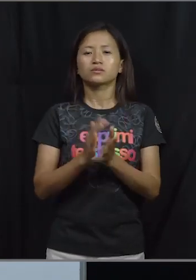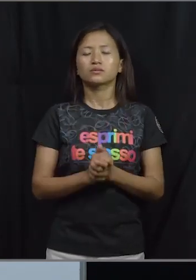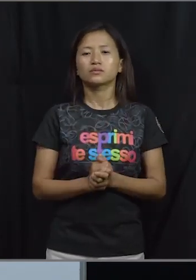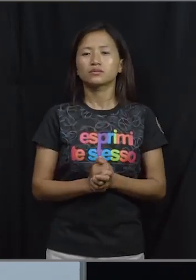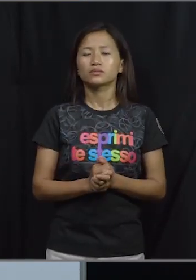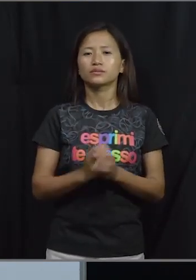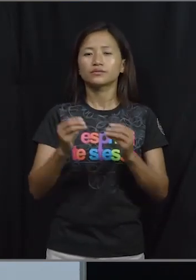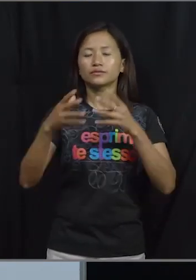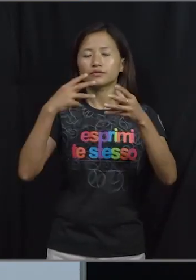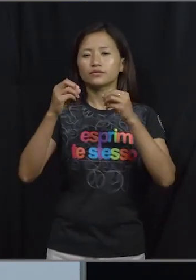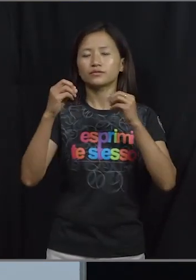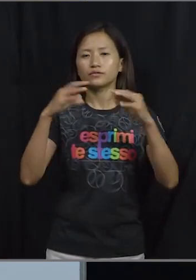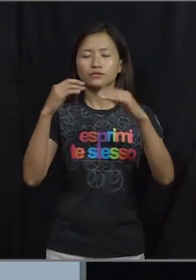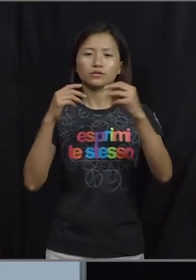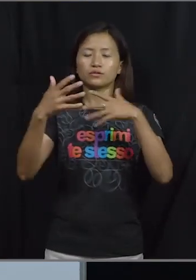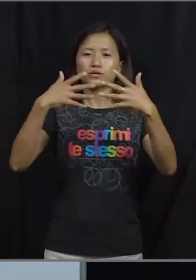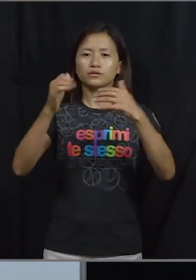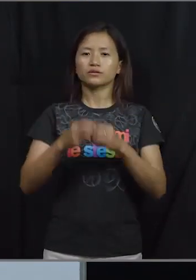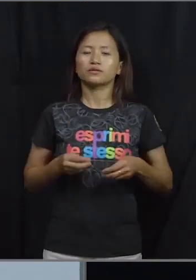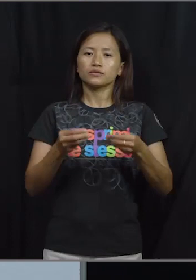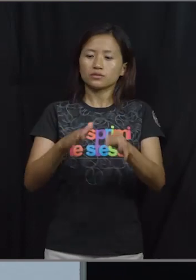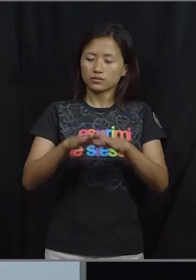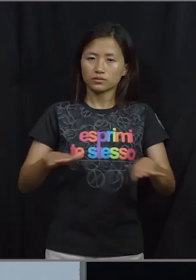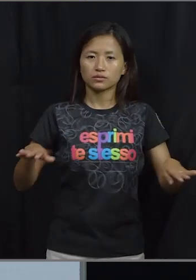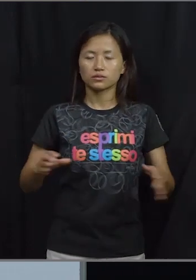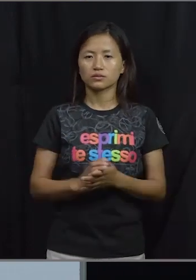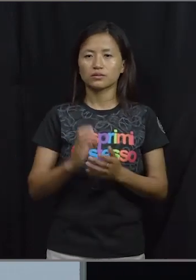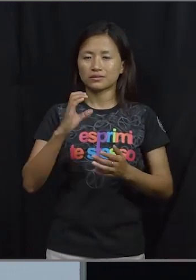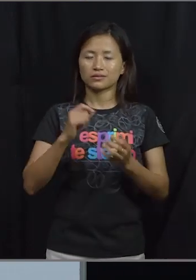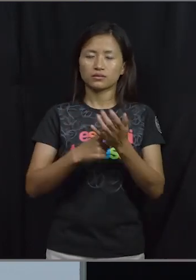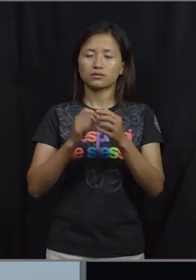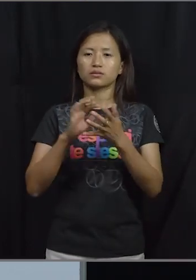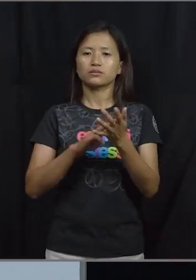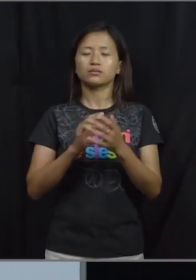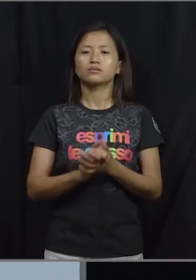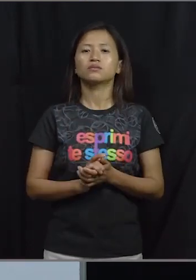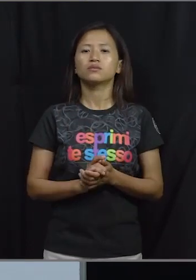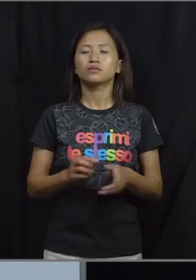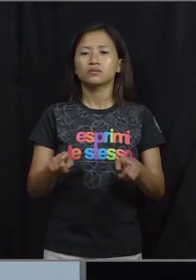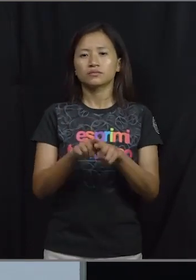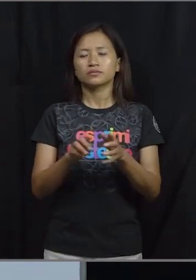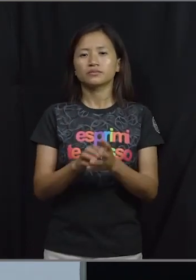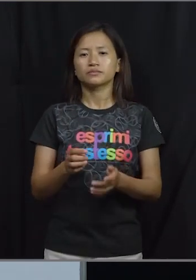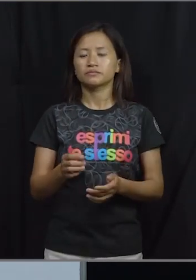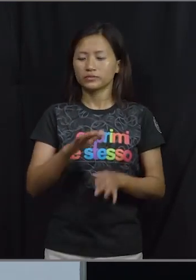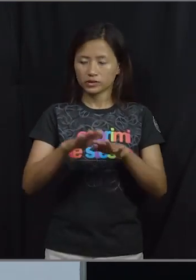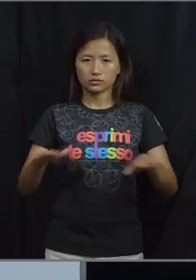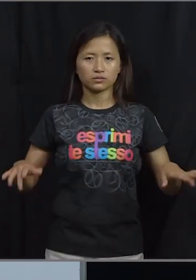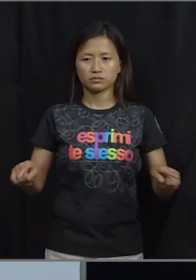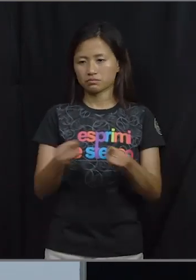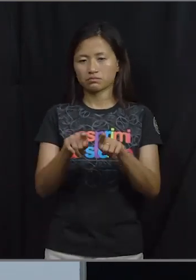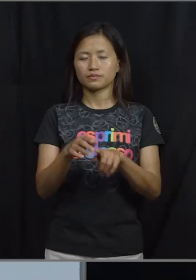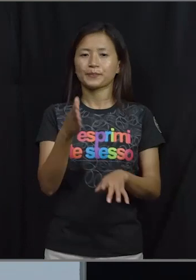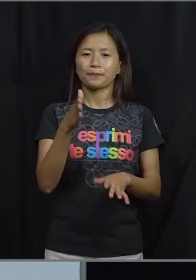environment given to the children, you know, the criminal, even if the parents are criminal also, the children will not become like that.